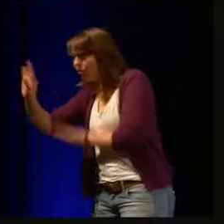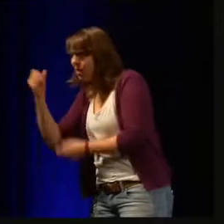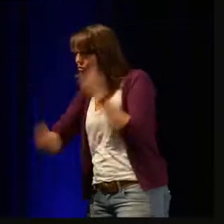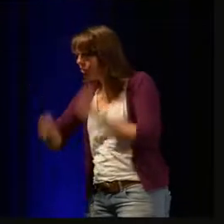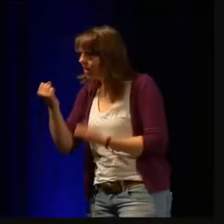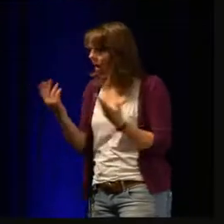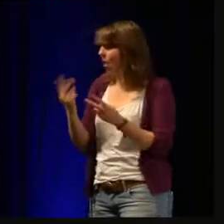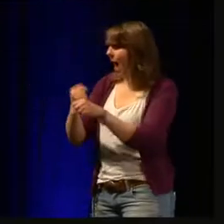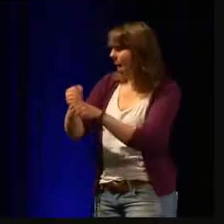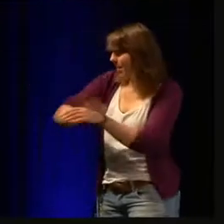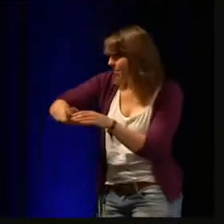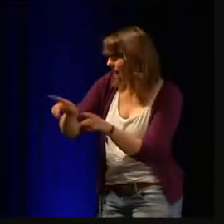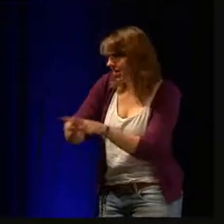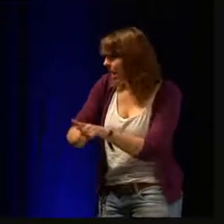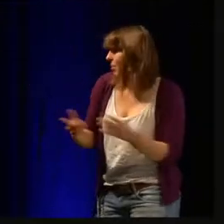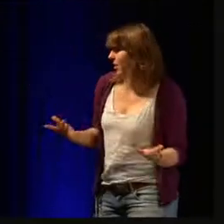people.